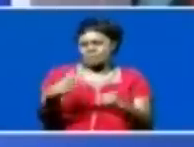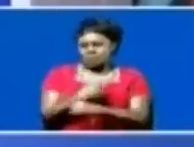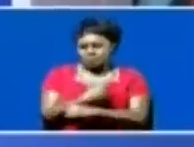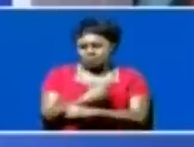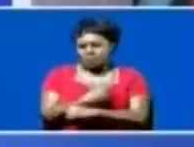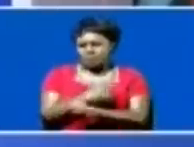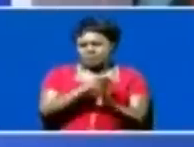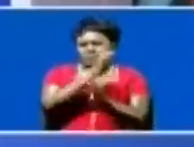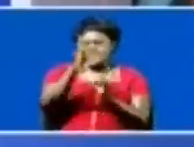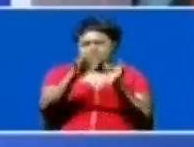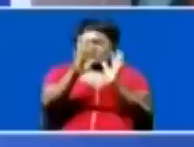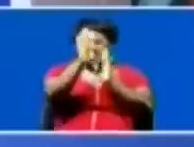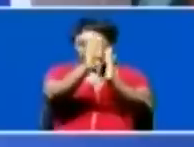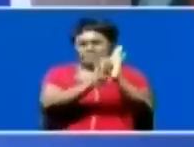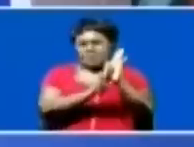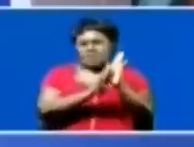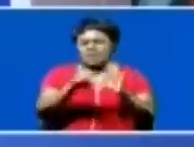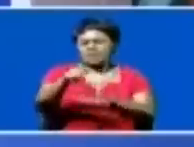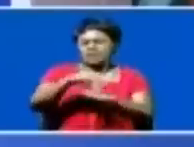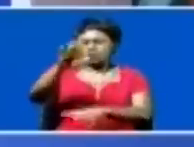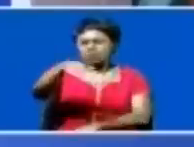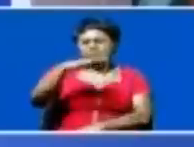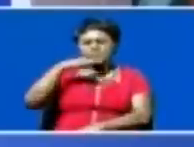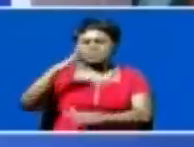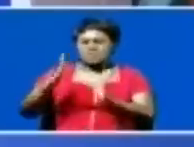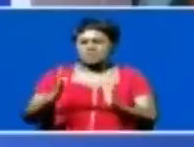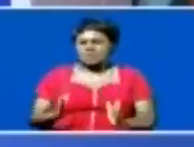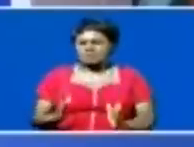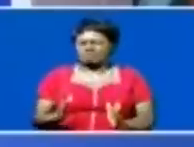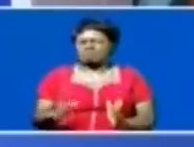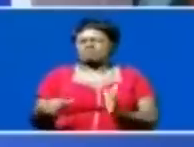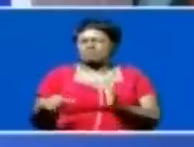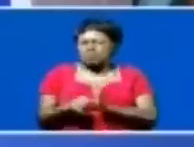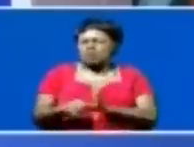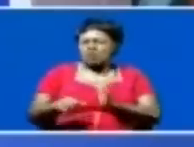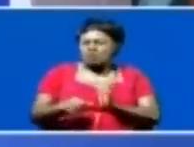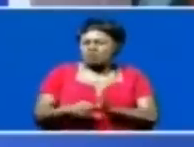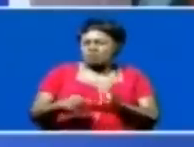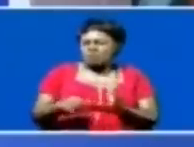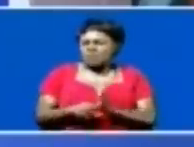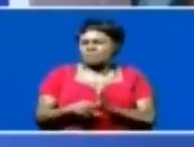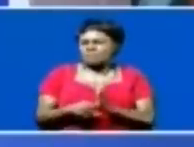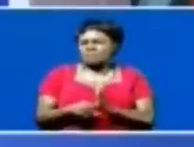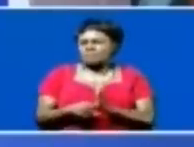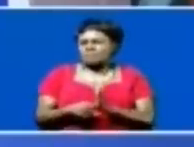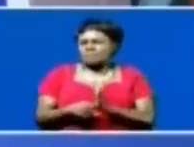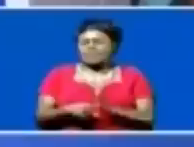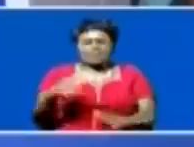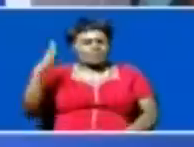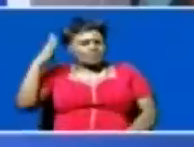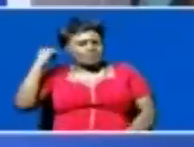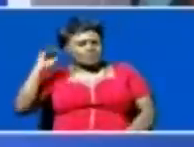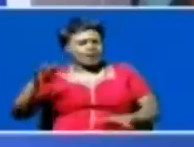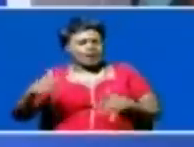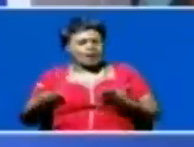with this specific bill, with the National Assembly Speaker Justin Muturi finding himself in a tight spot. Hayemba, stay with me. I want us to listen into how